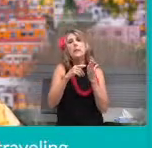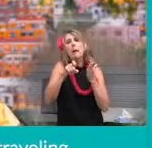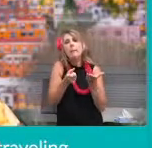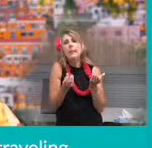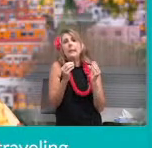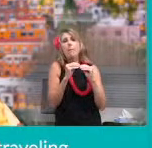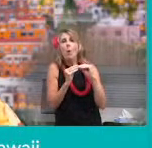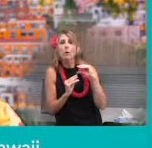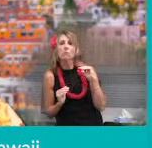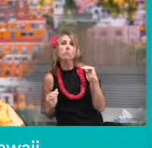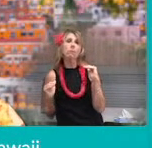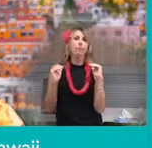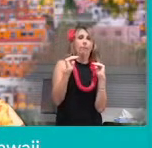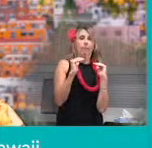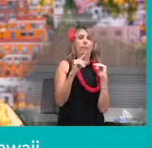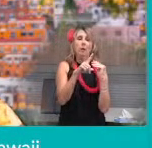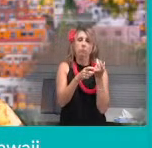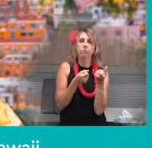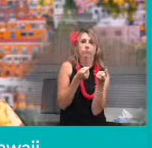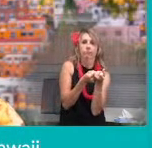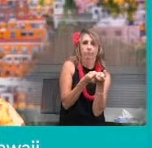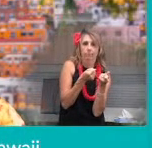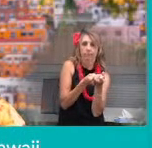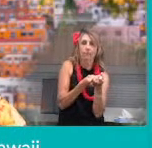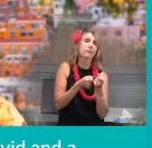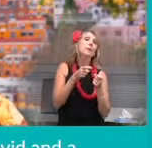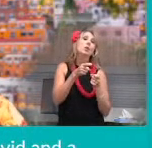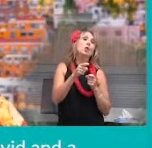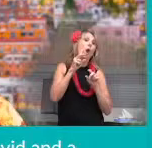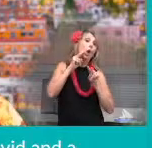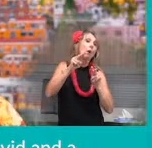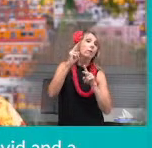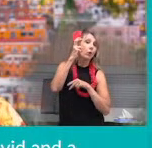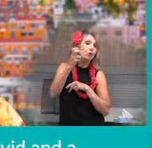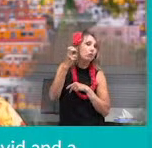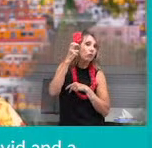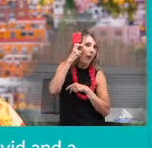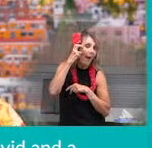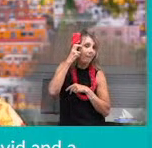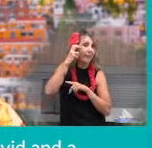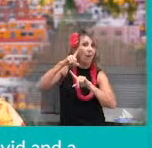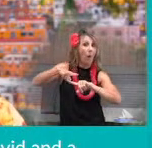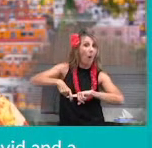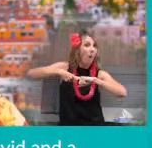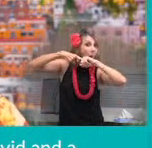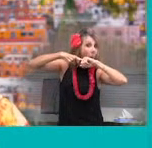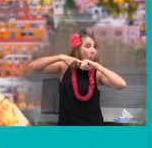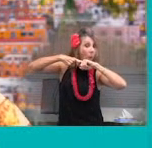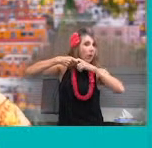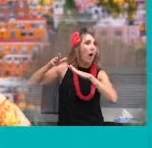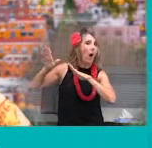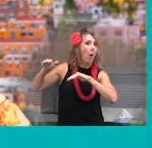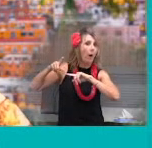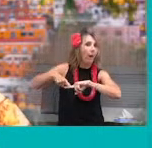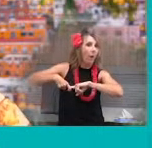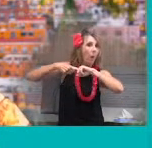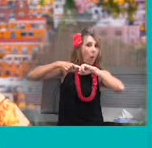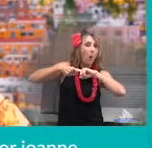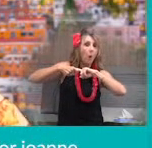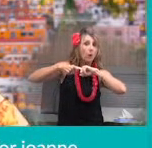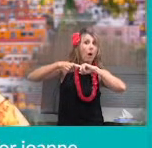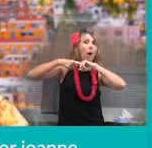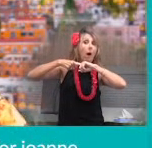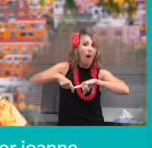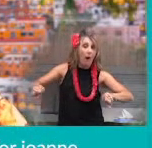looking forward to traveling. First on her list is a trip to Hawaii that has been on hold due to COVID. And a round of golf